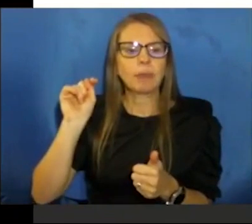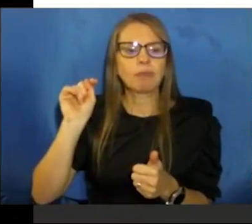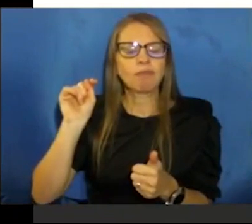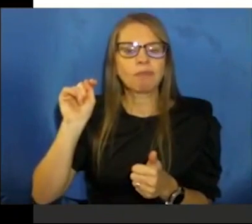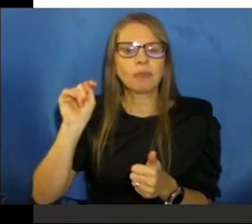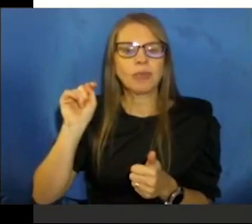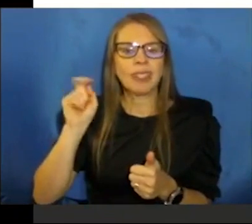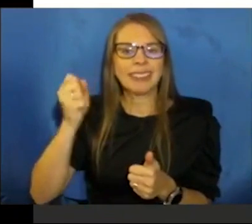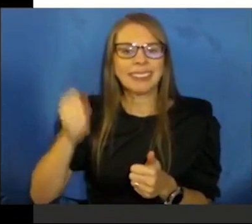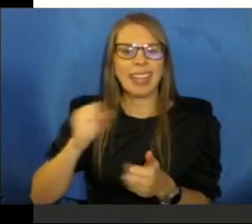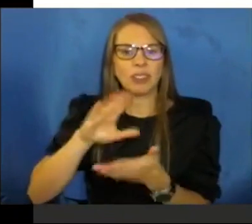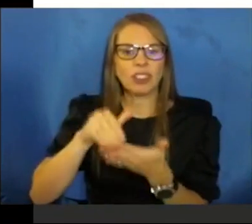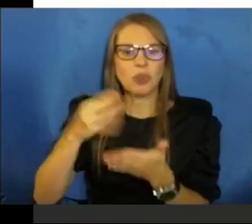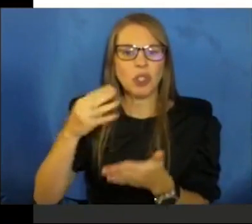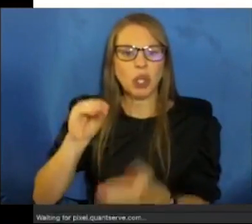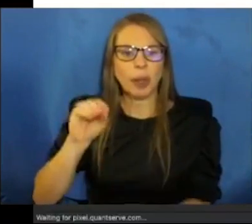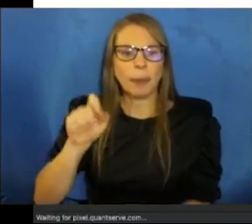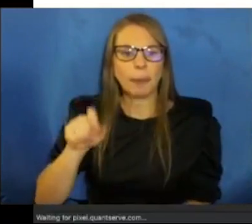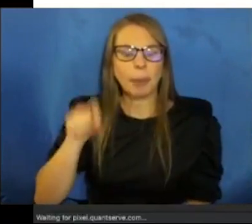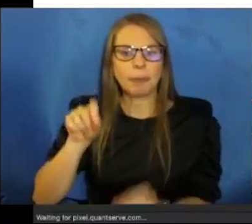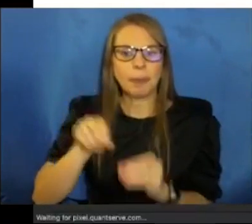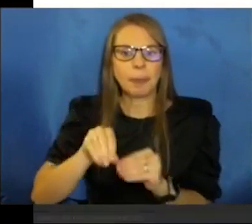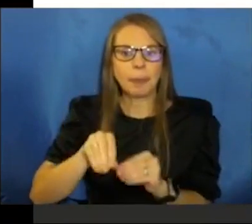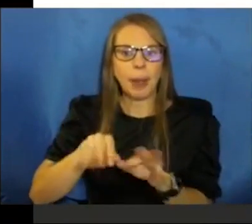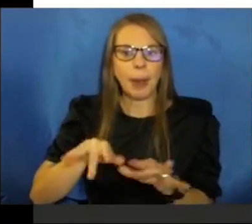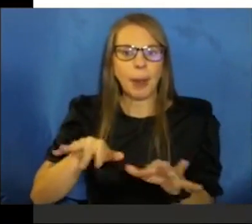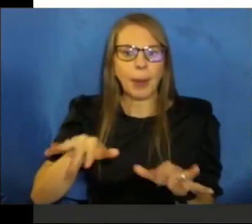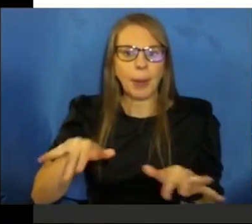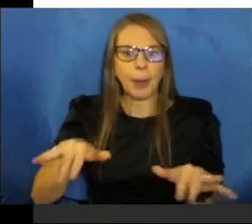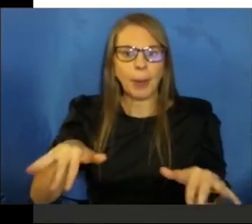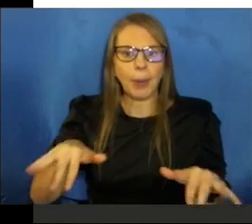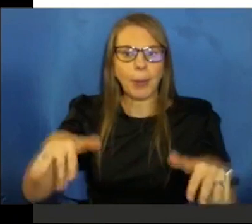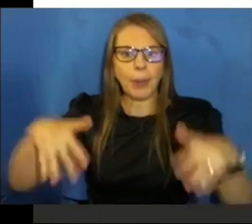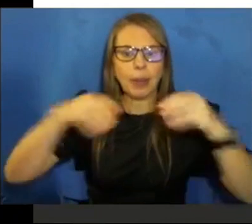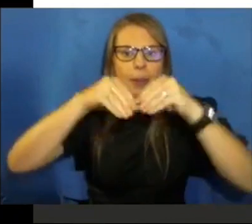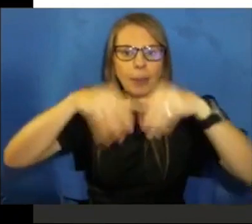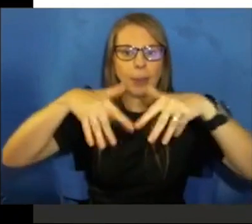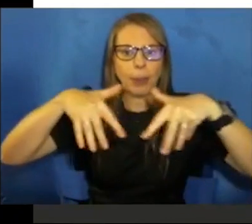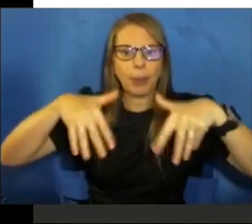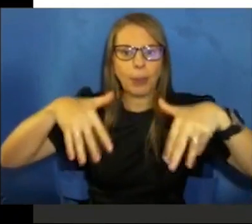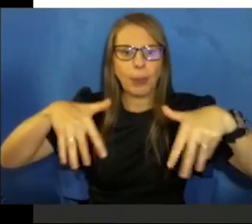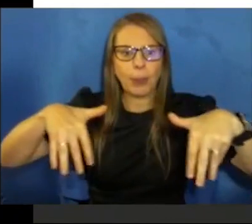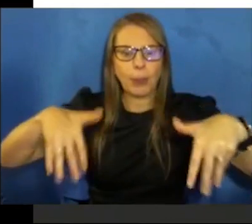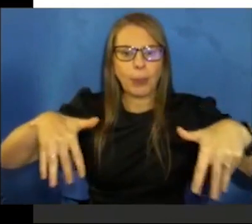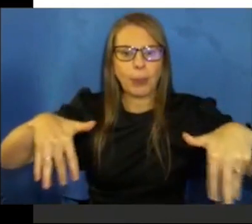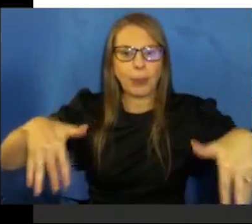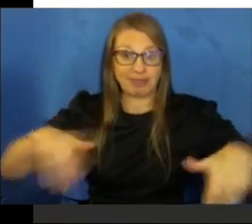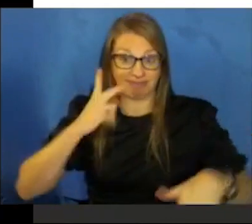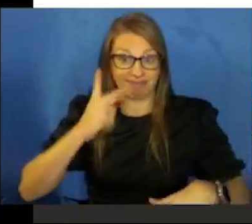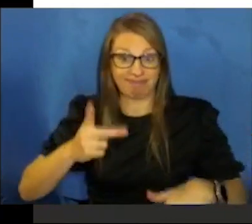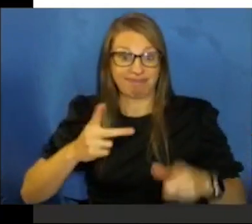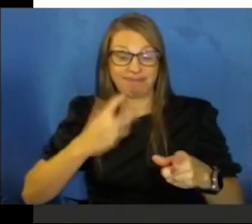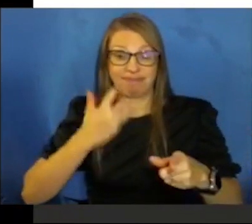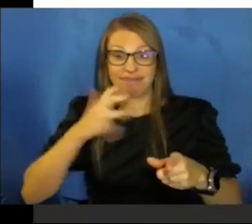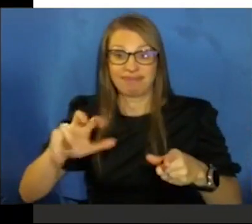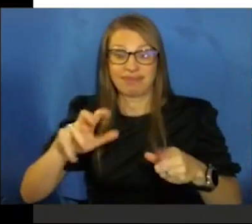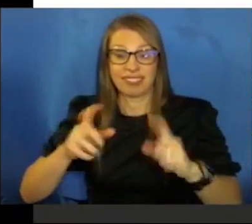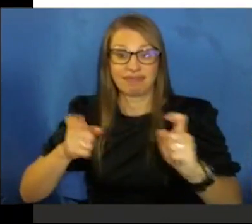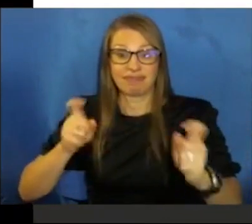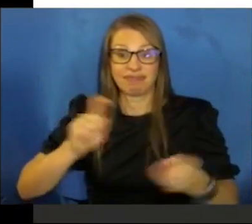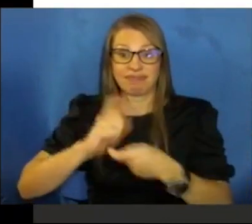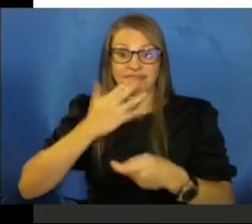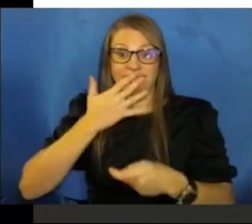And this was really impressive. For those of you who have followed this heat map, it started off fairly light yellow, and it was like a drop of ink